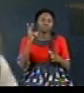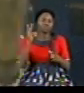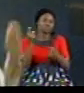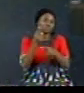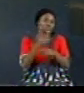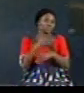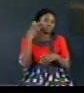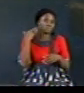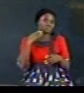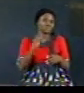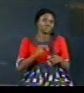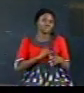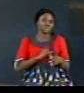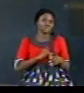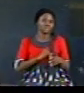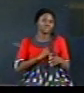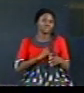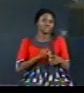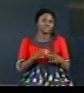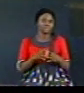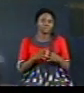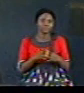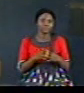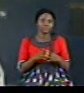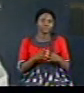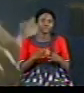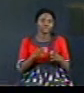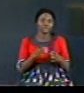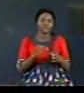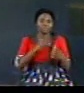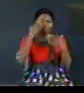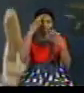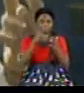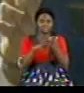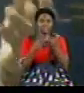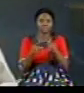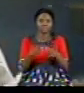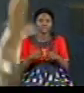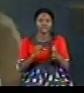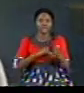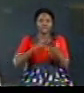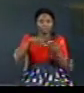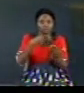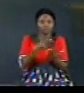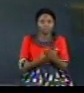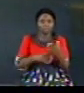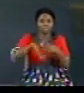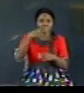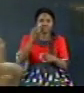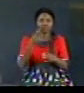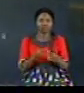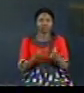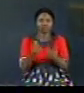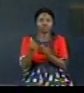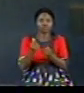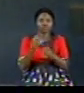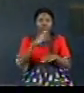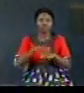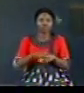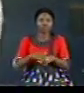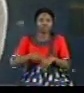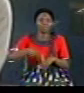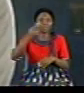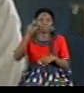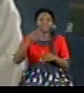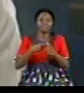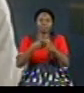to control a motor back. So I don't know what happened, out of carelessness or what. I fell out of the motor on high speed. When I fell, I just